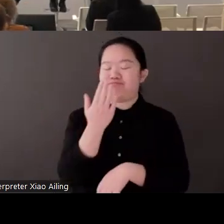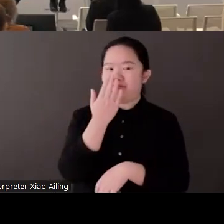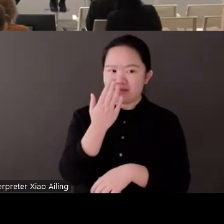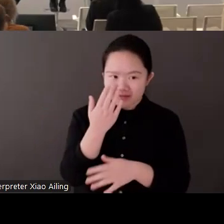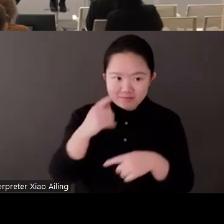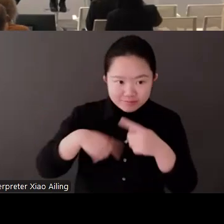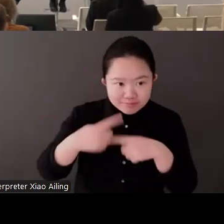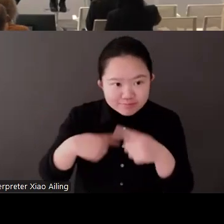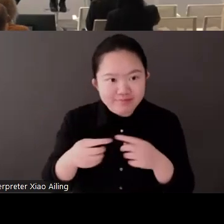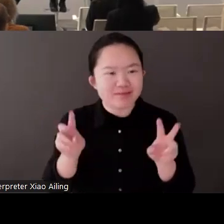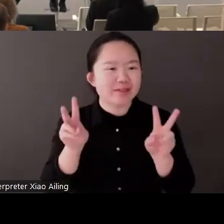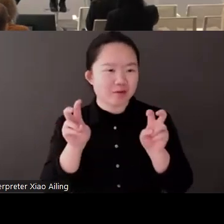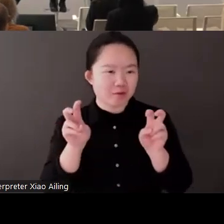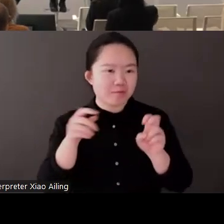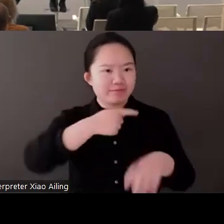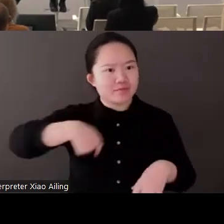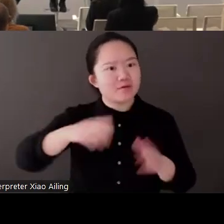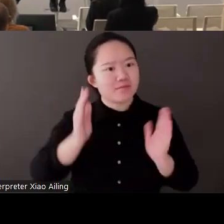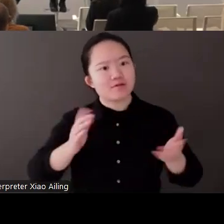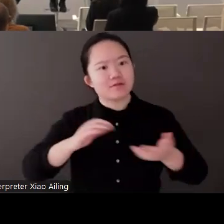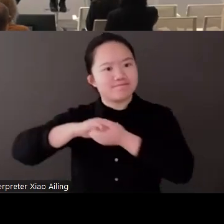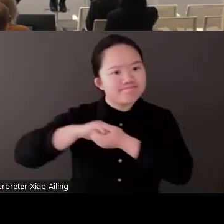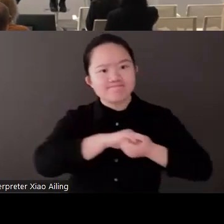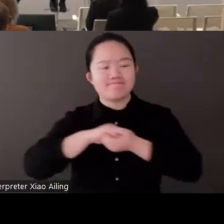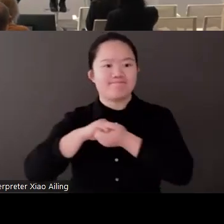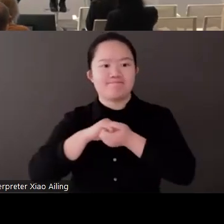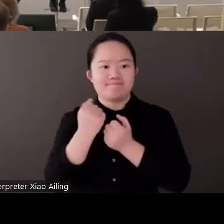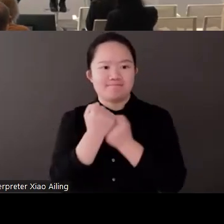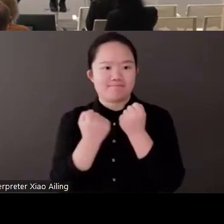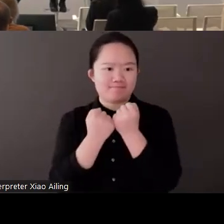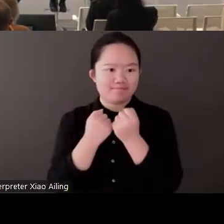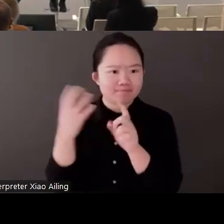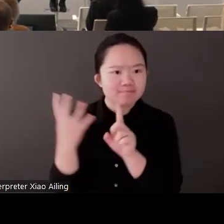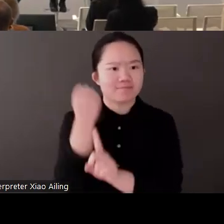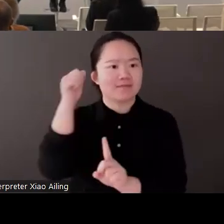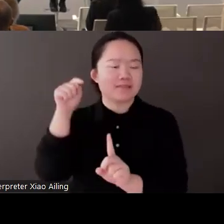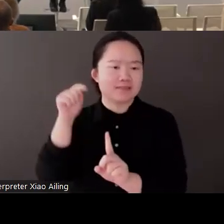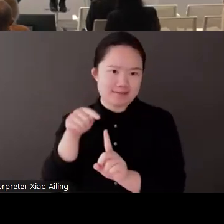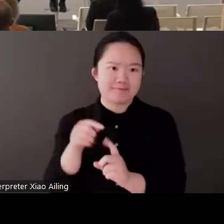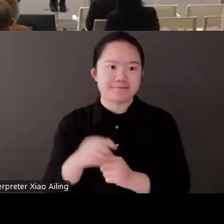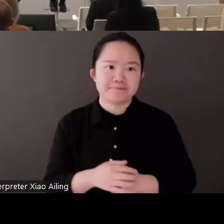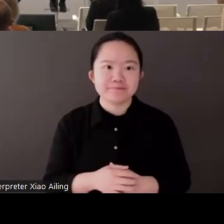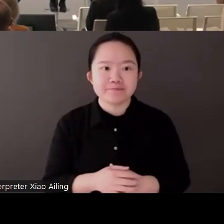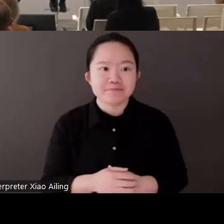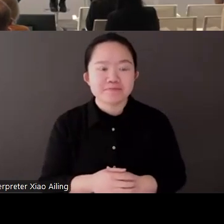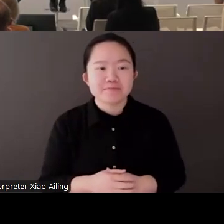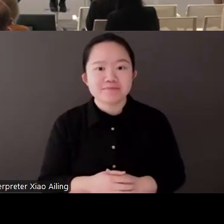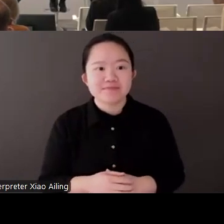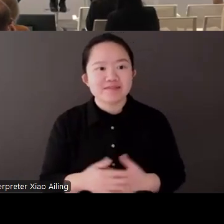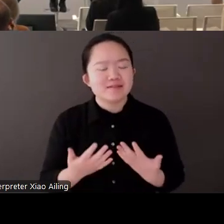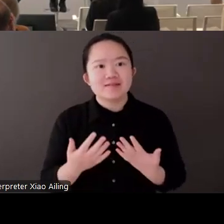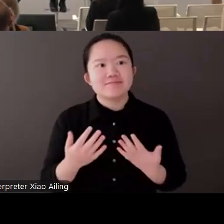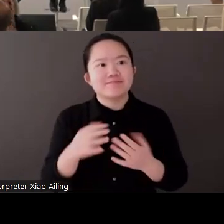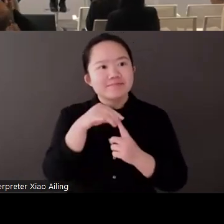topics related to that. There are several things to discuss, And I especially like these